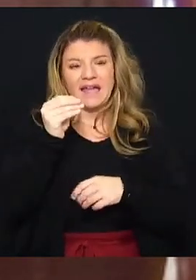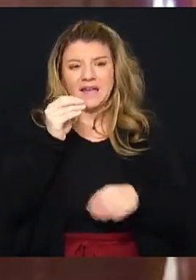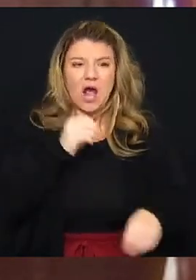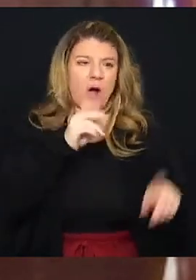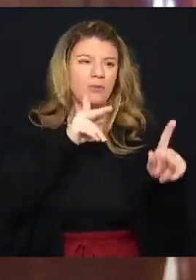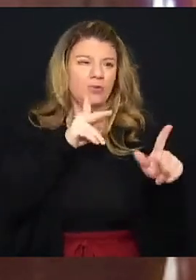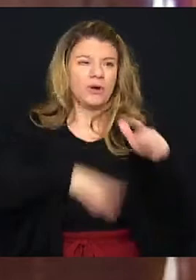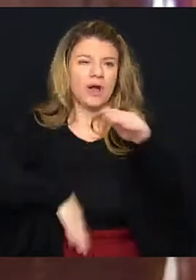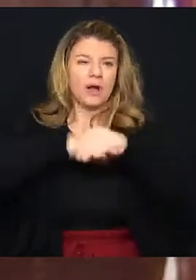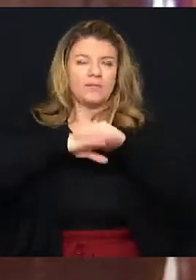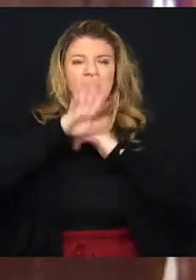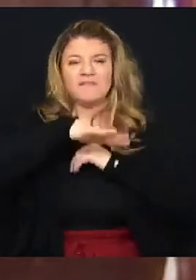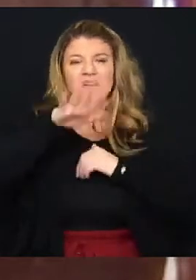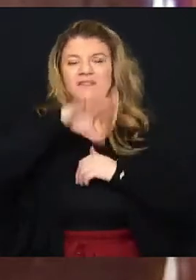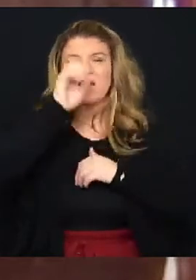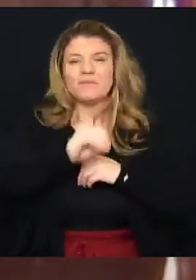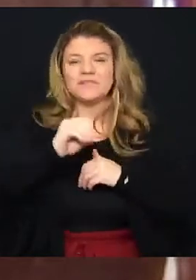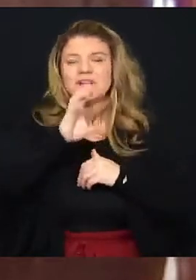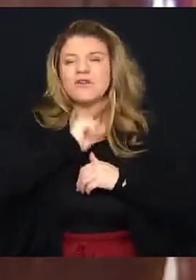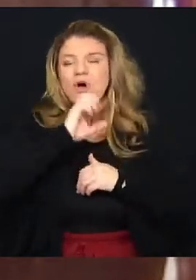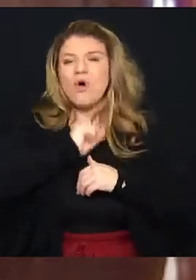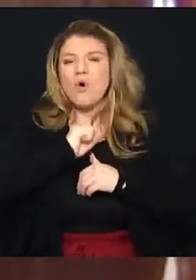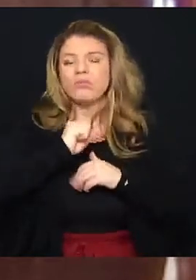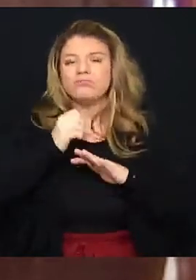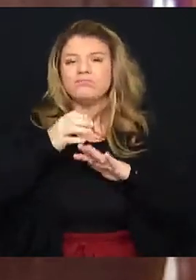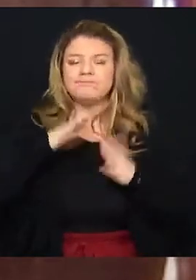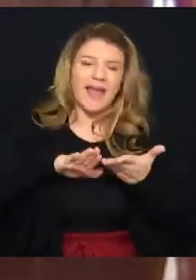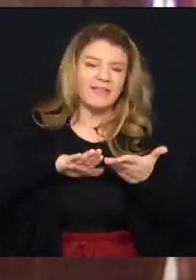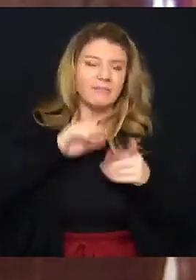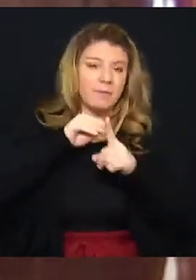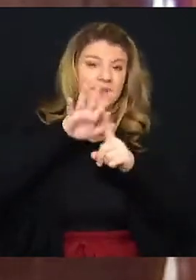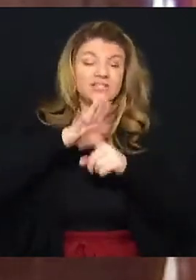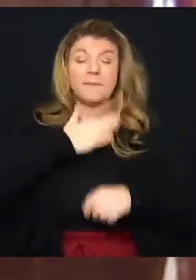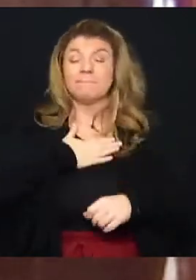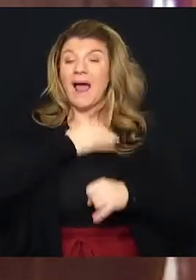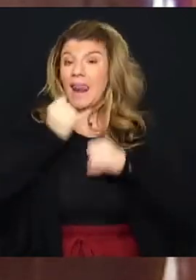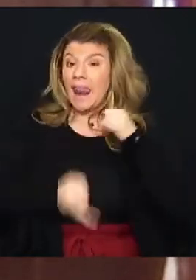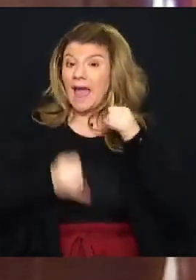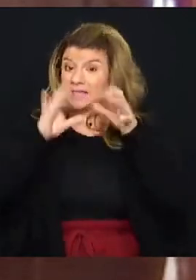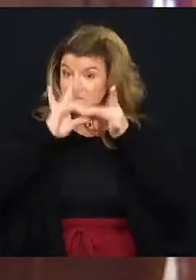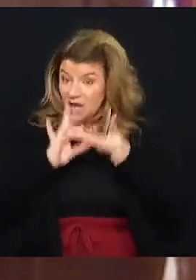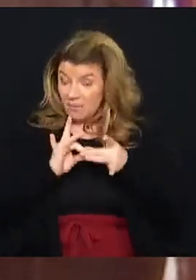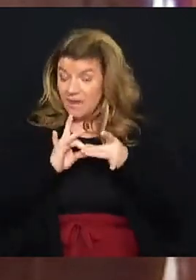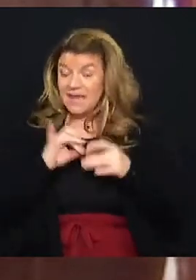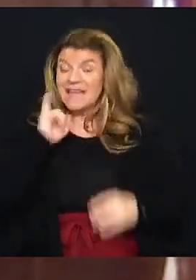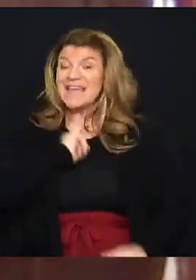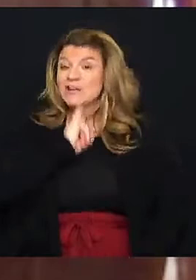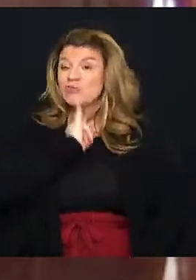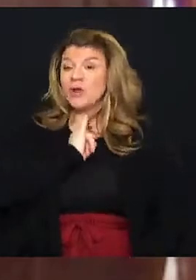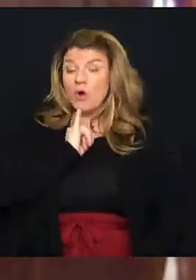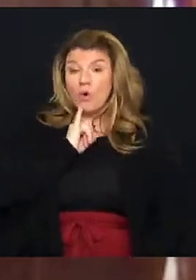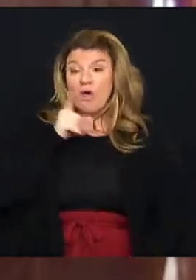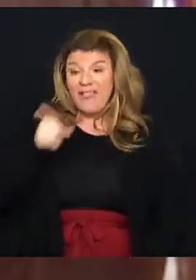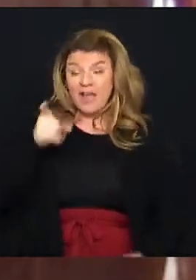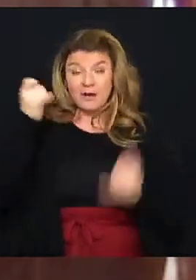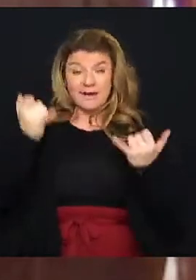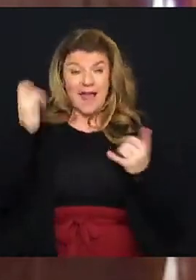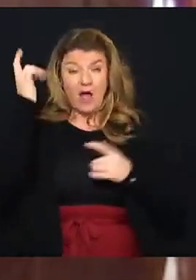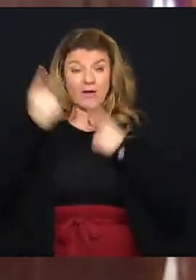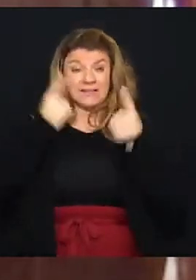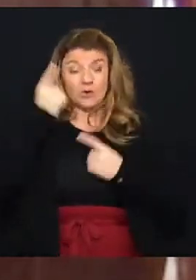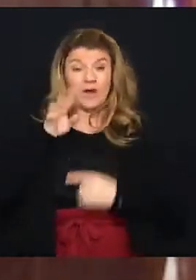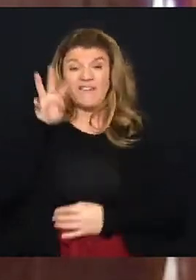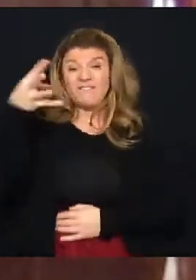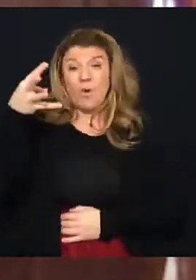50, 55-year-old population's death share. The last thing I'd like to say is that Israel is considering now a fourth